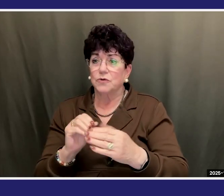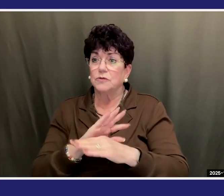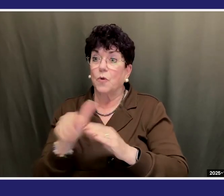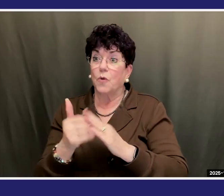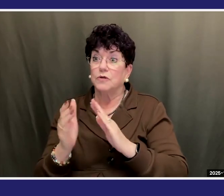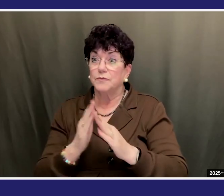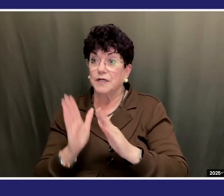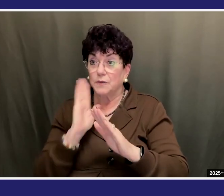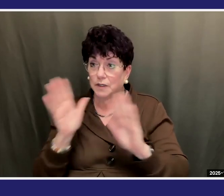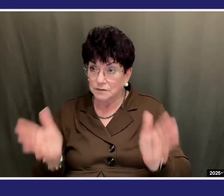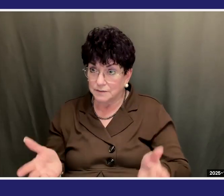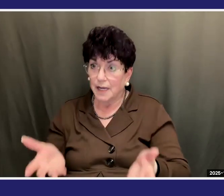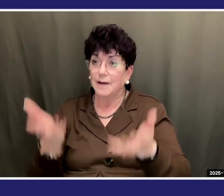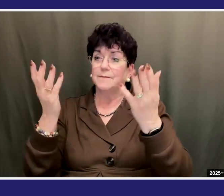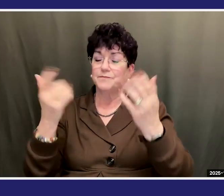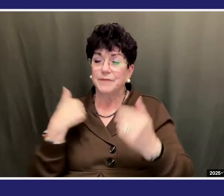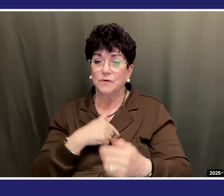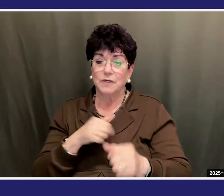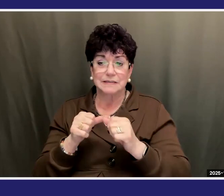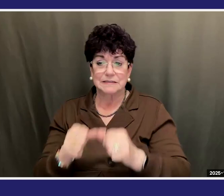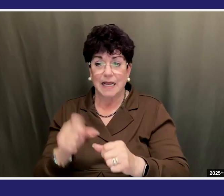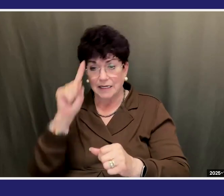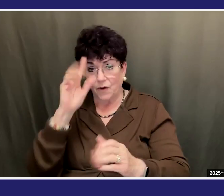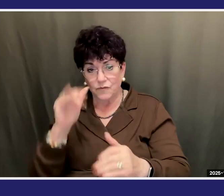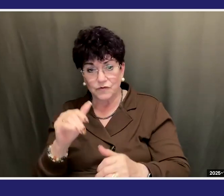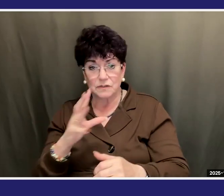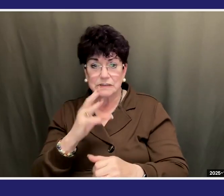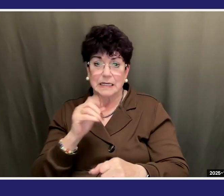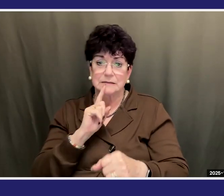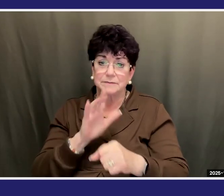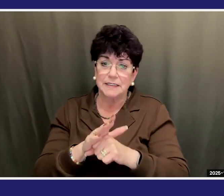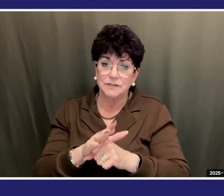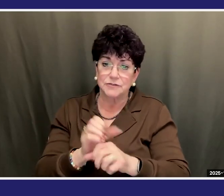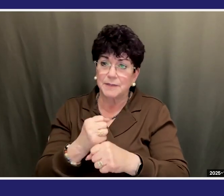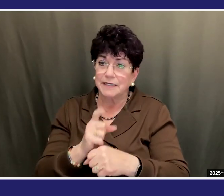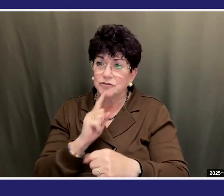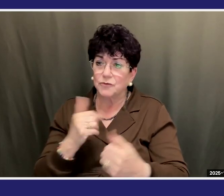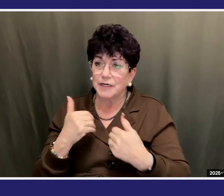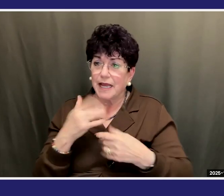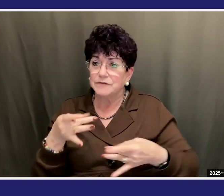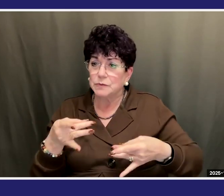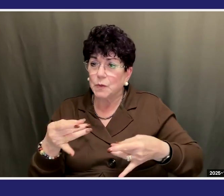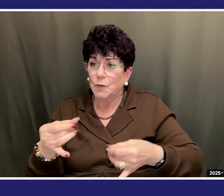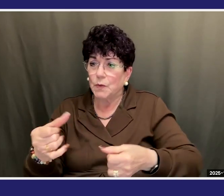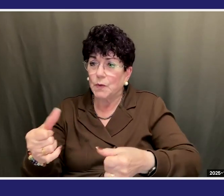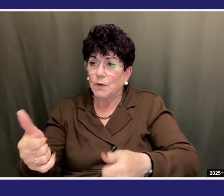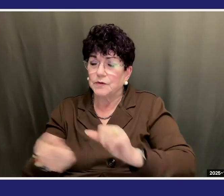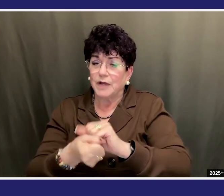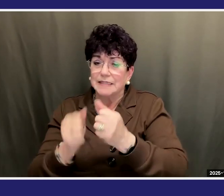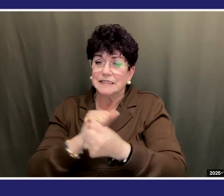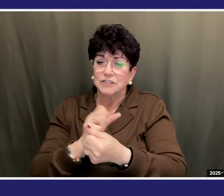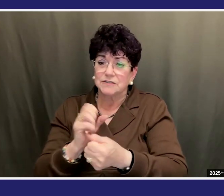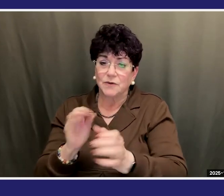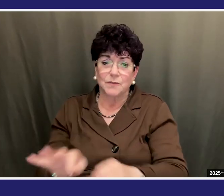community. We remain hopeful and committed to ensure that there's a seamless transition so that vital programs like the Strengthening